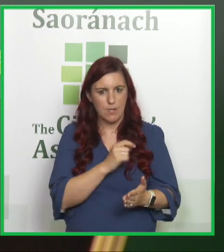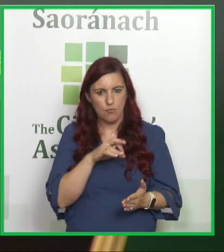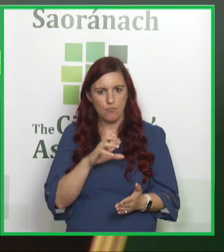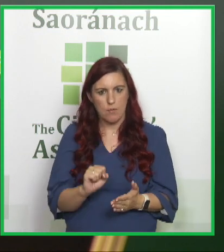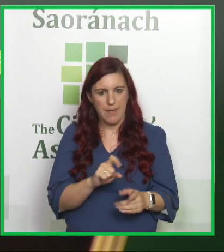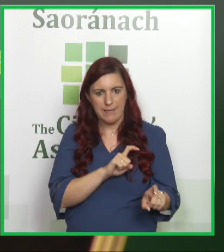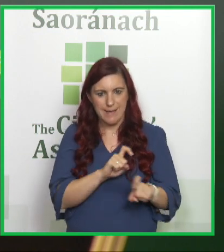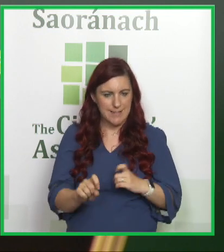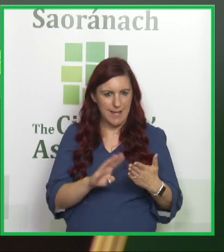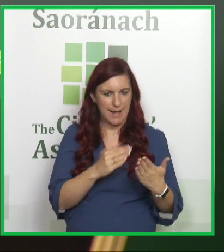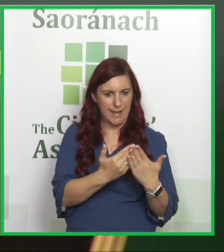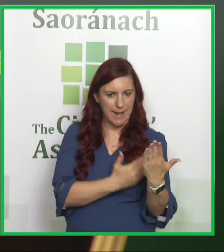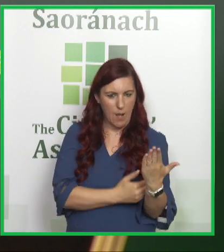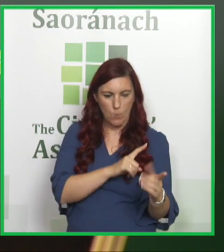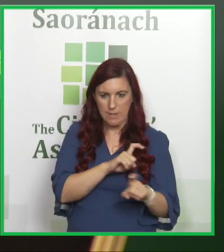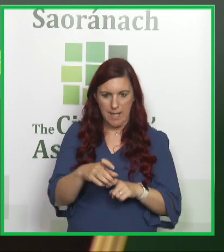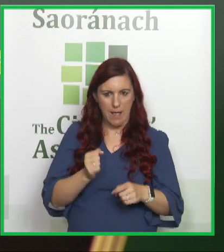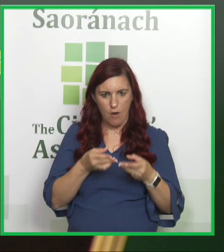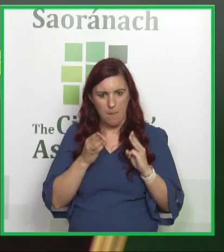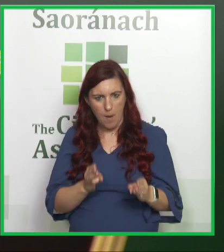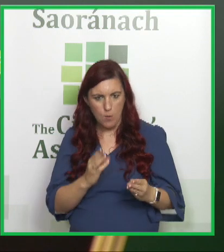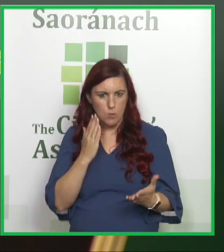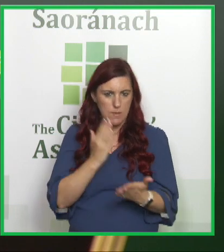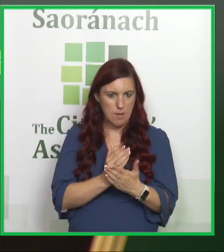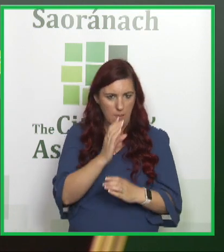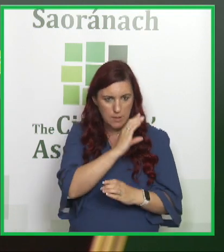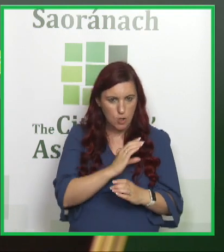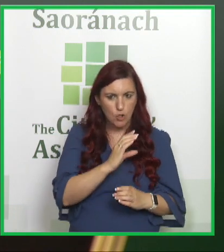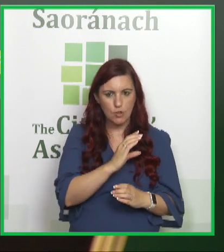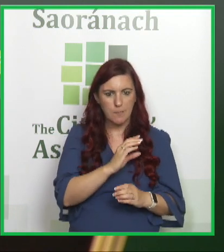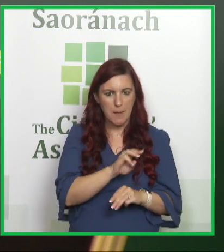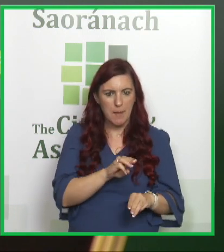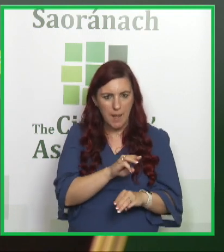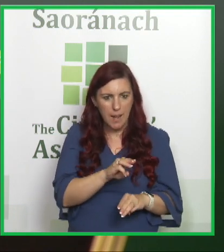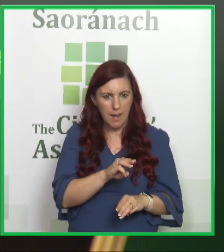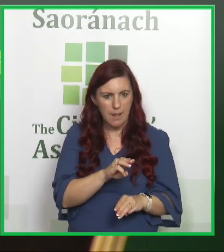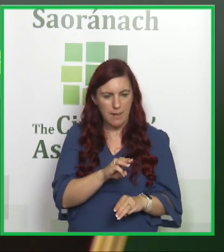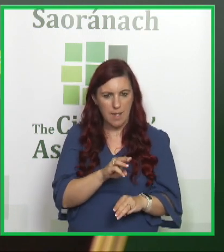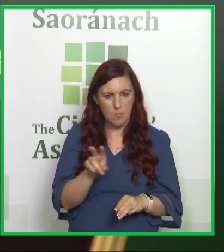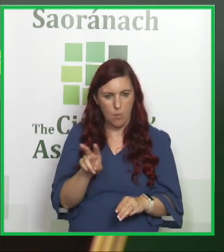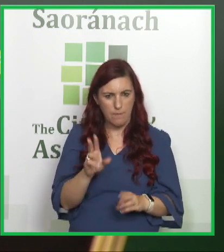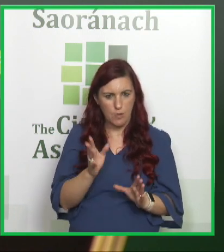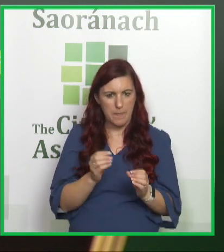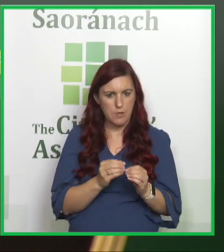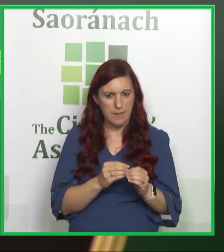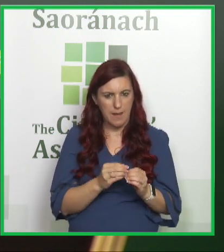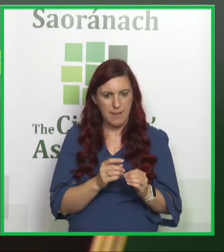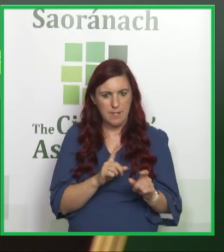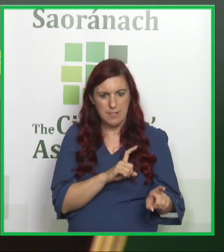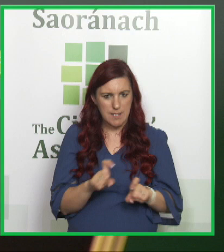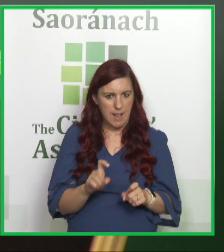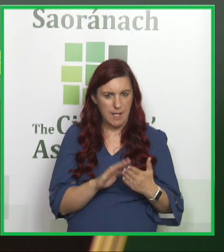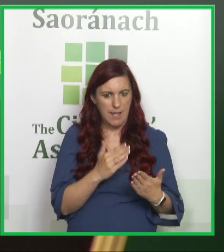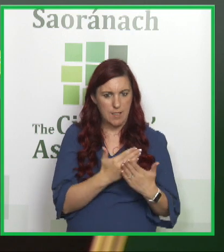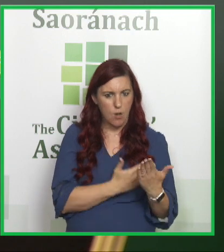we retain our powers to stop and search, which Ben Ryan mentioned on the first day, and Tony has referenced there that drugs will remain illegal here as